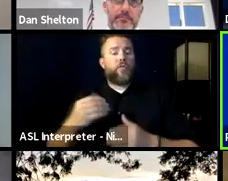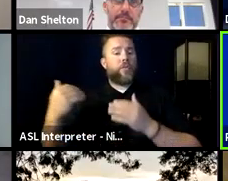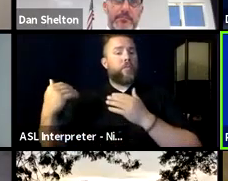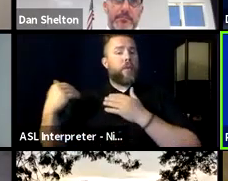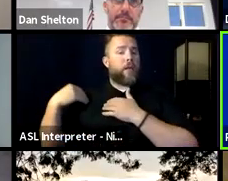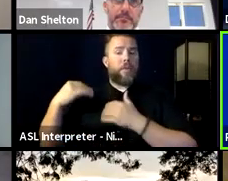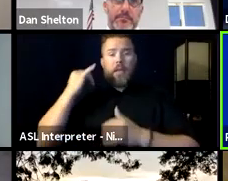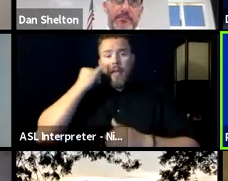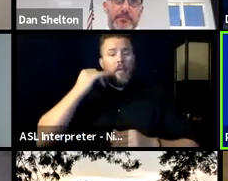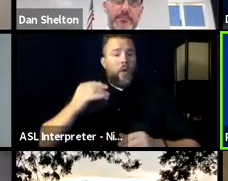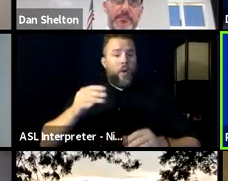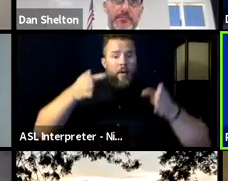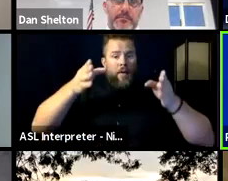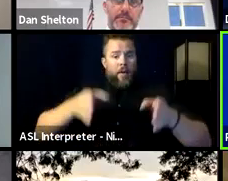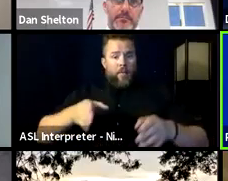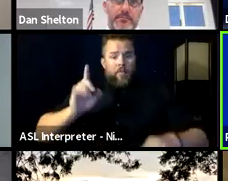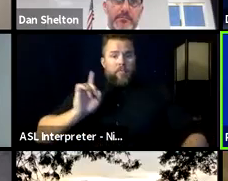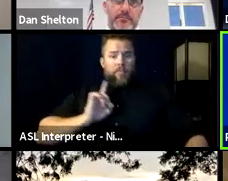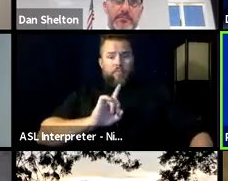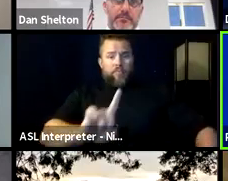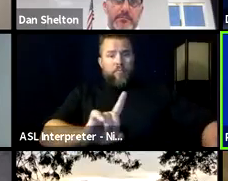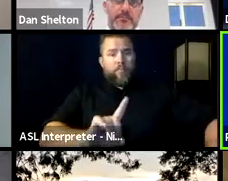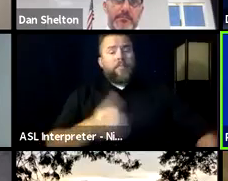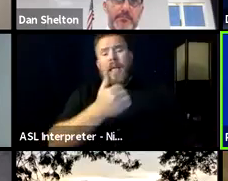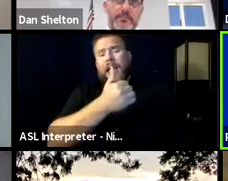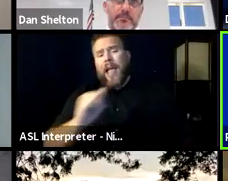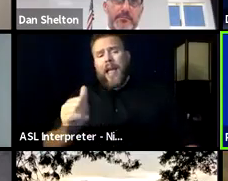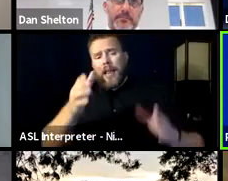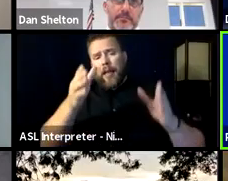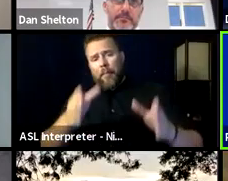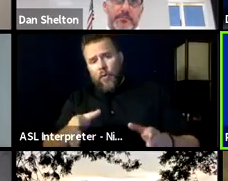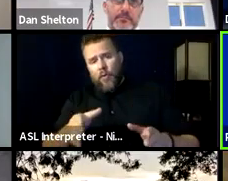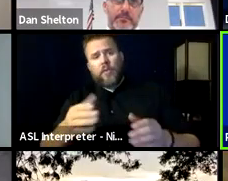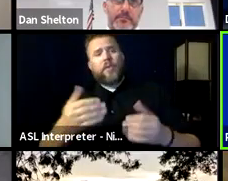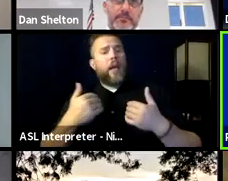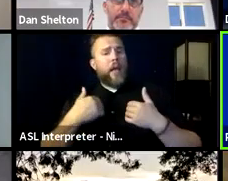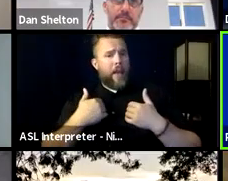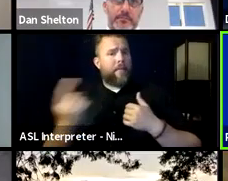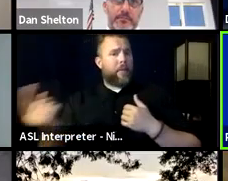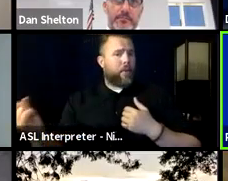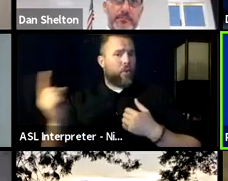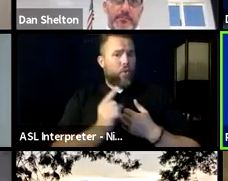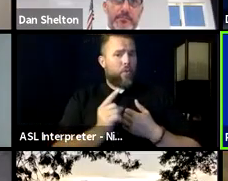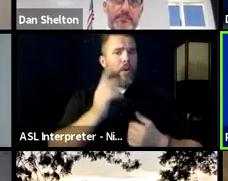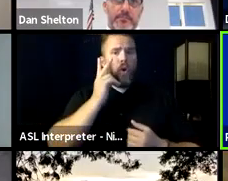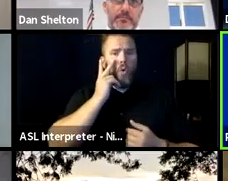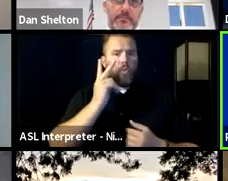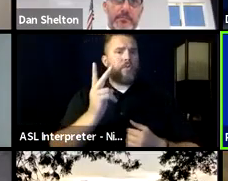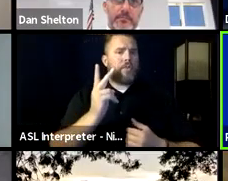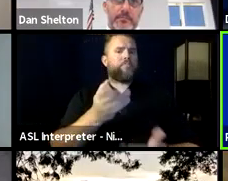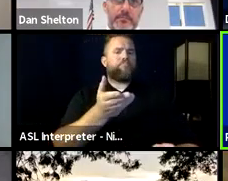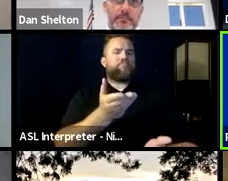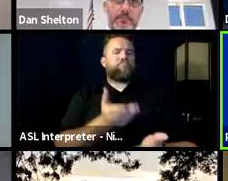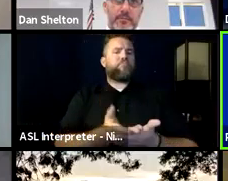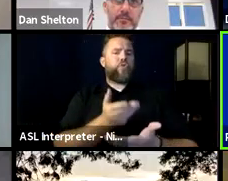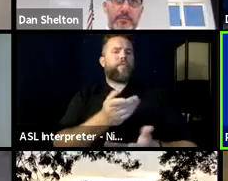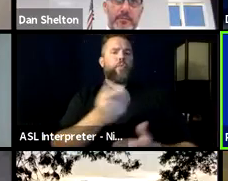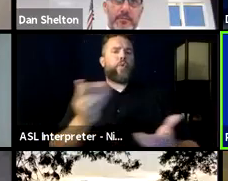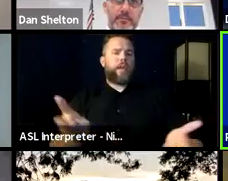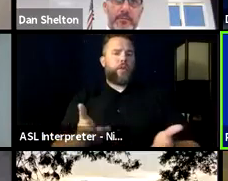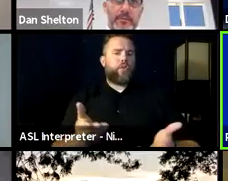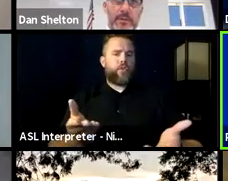of Education meeting. Any member attending virtually shall be deemed in attendance for all purposes, including purposes of establishing a